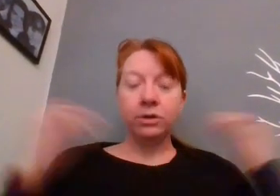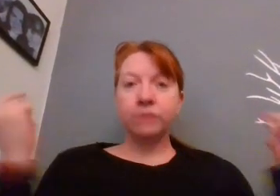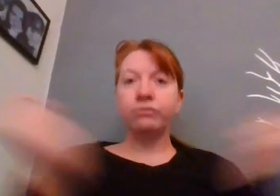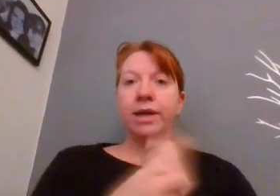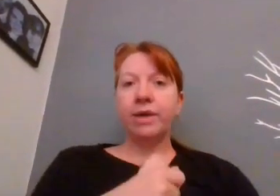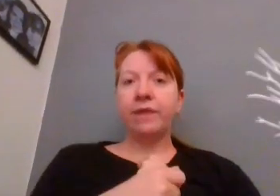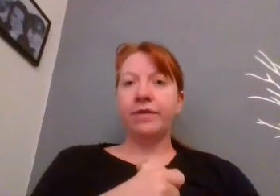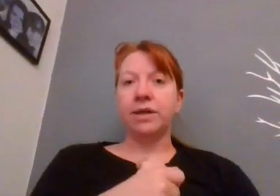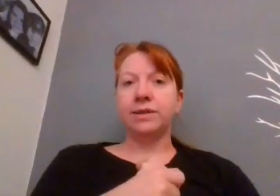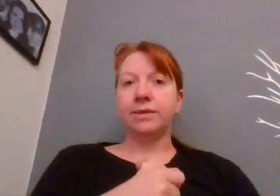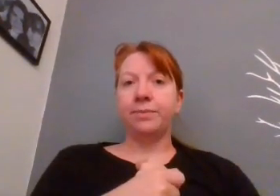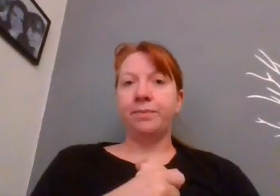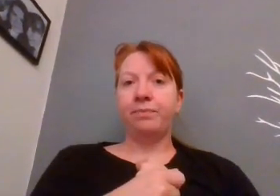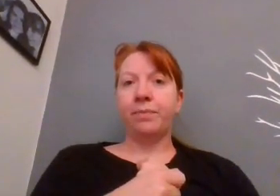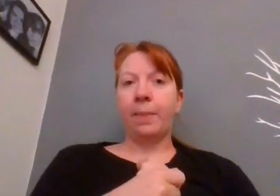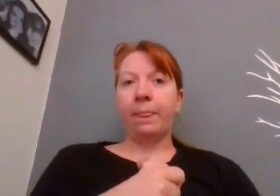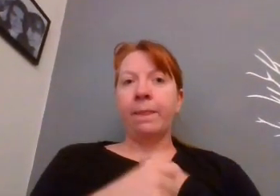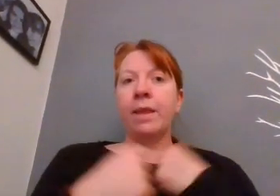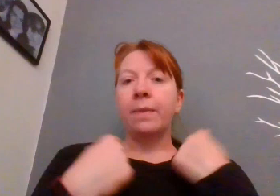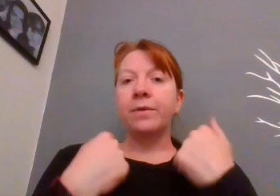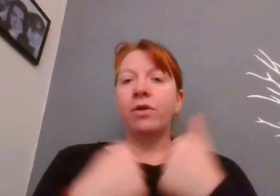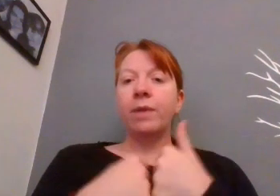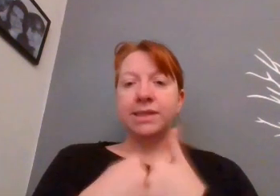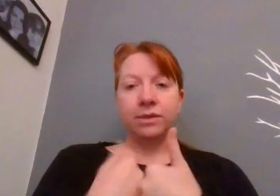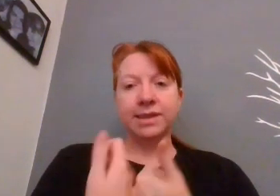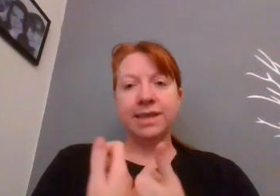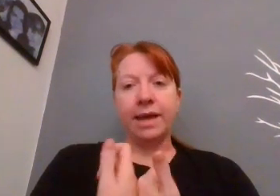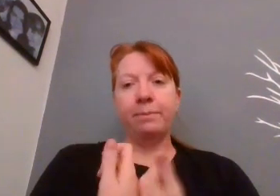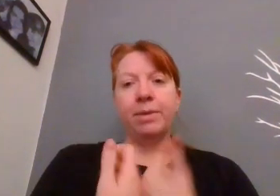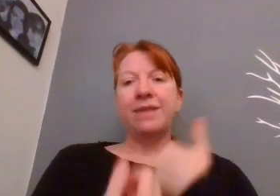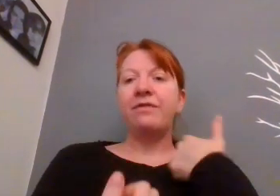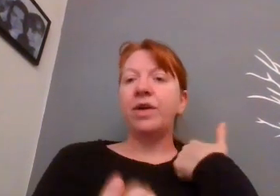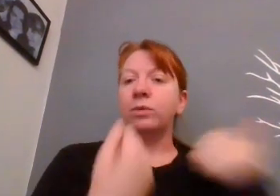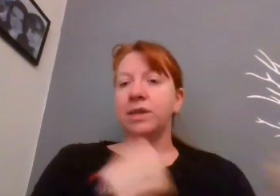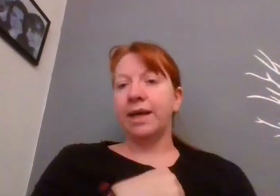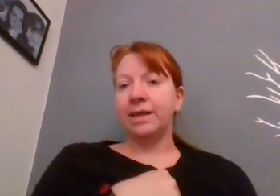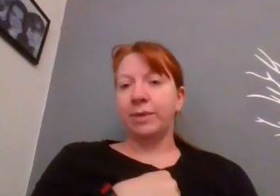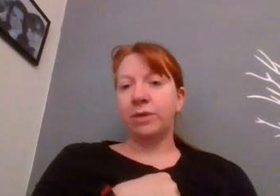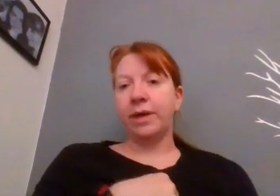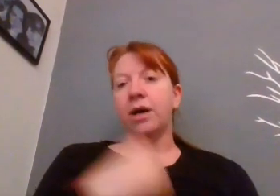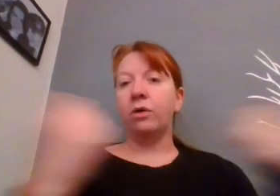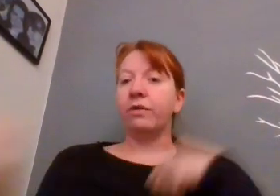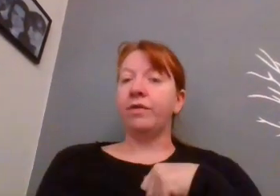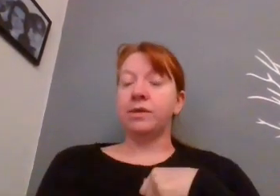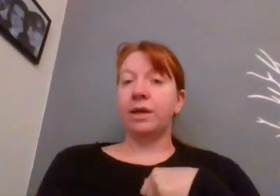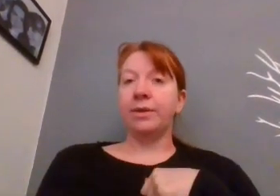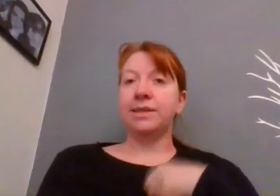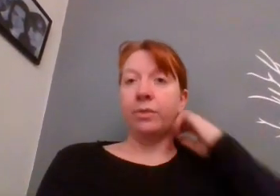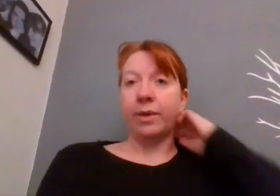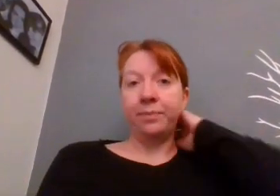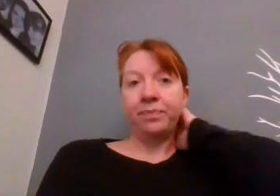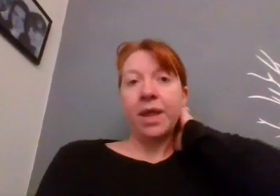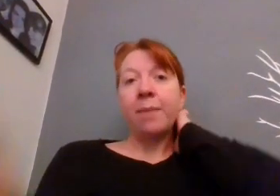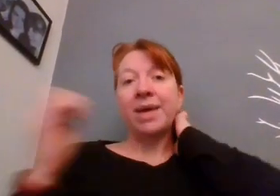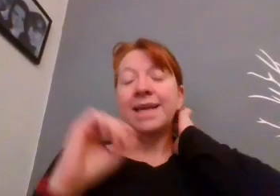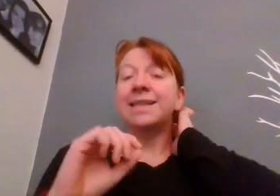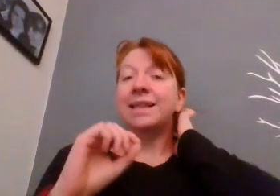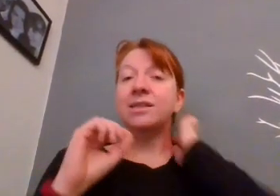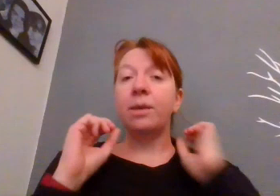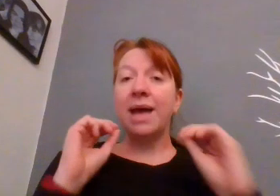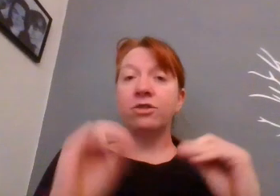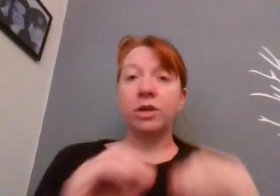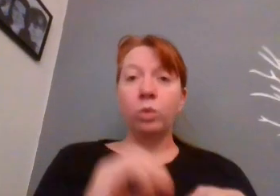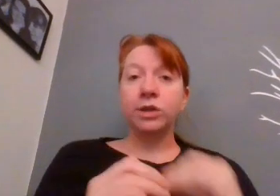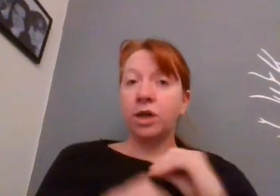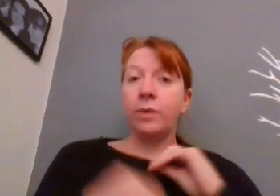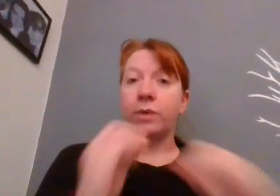hour and it goes really, really fast. The time is still the same, but it feels like it went quicker or it feels like it went slower. But he said